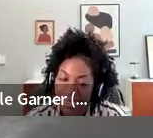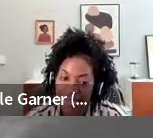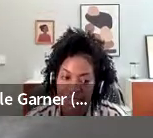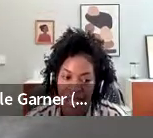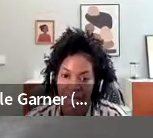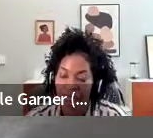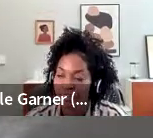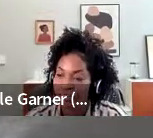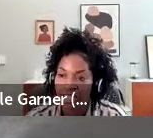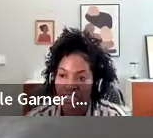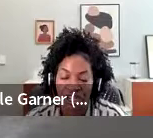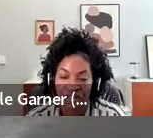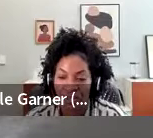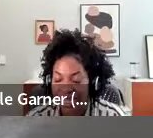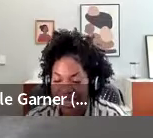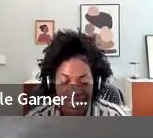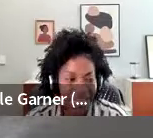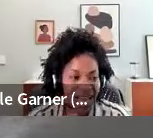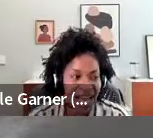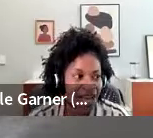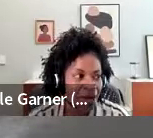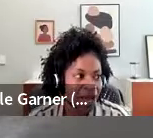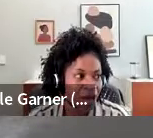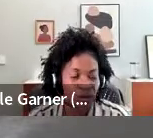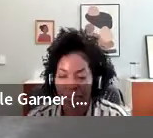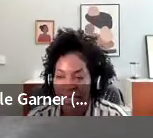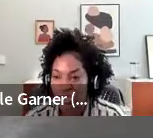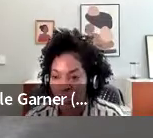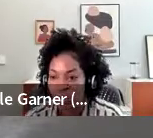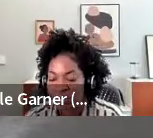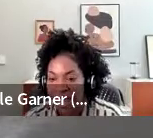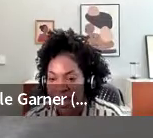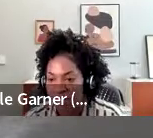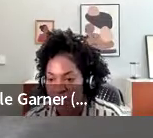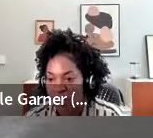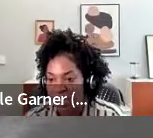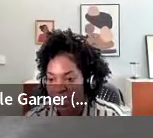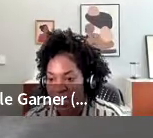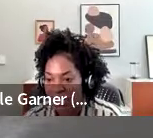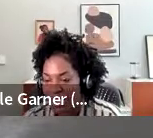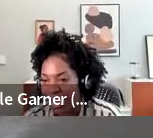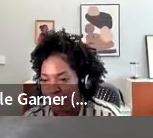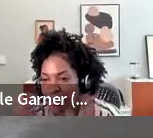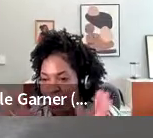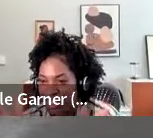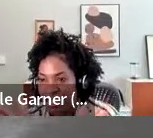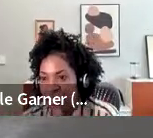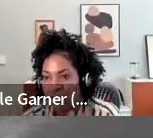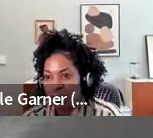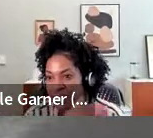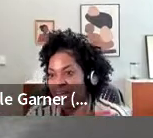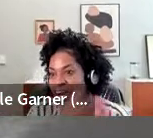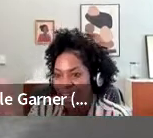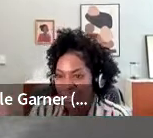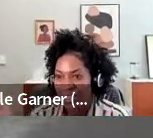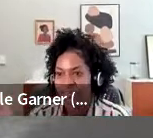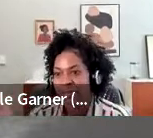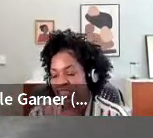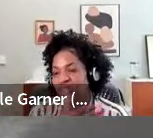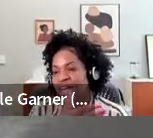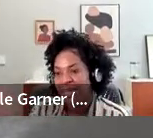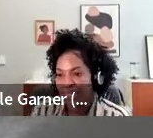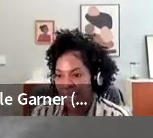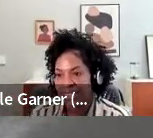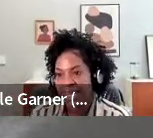with, please feel free to share those. Like I said, I will make sure that everyone, and maybe I don't know who I should send it to, but all of